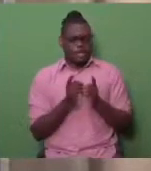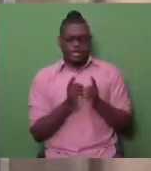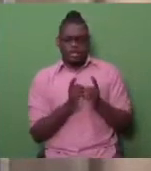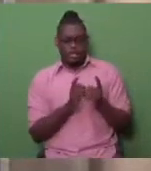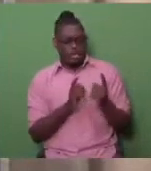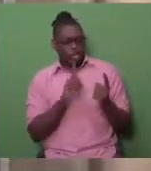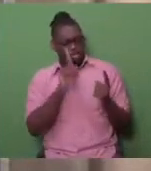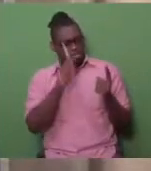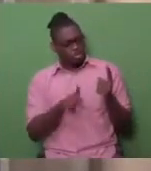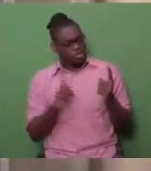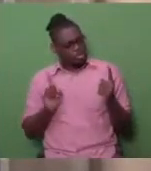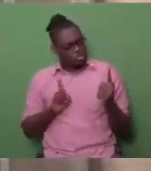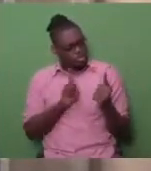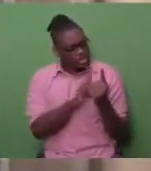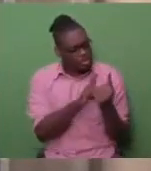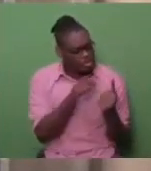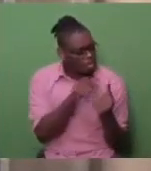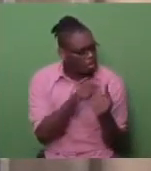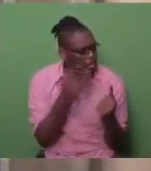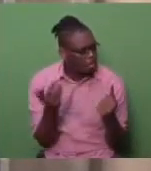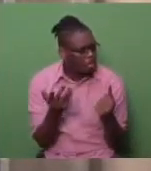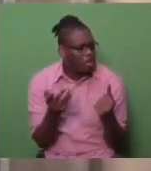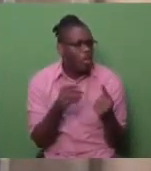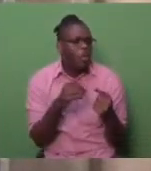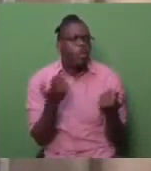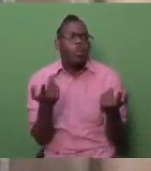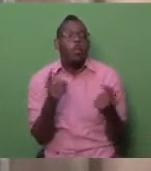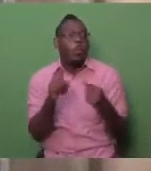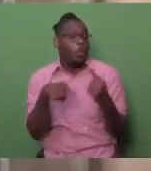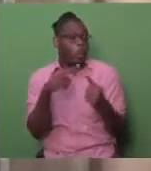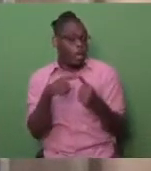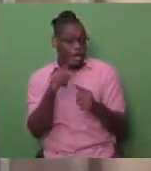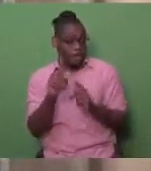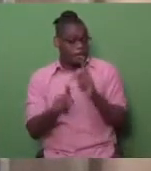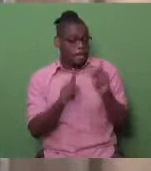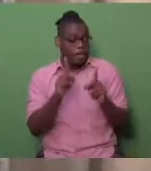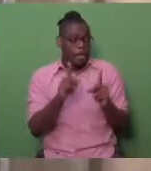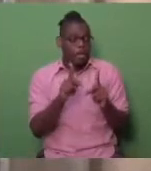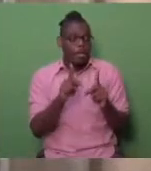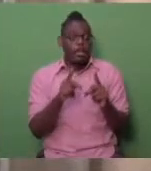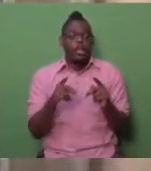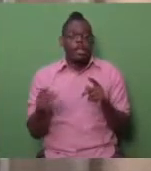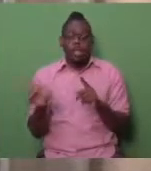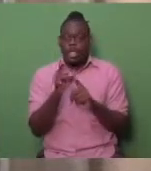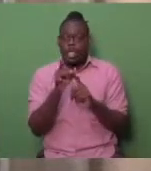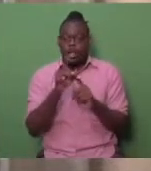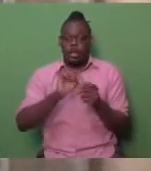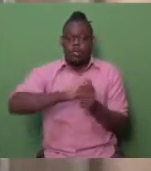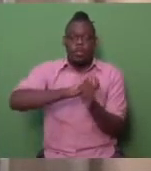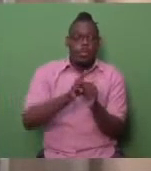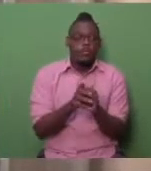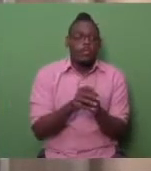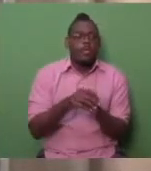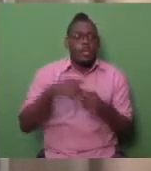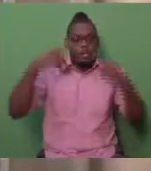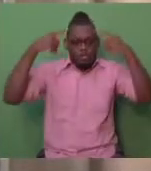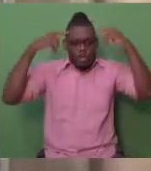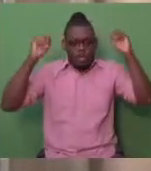he still berates the citizens. I turn as well to the use of the state of emergency in 3 months of the initial